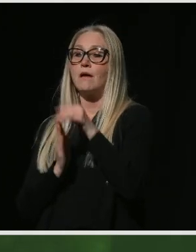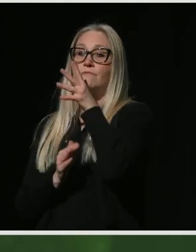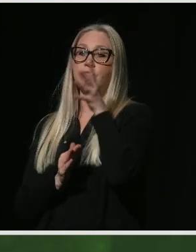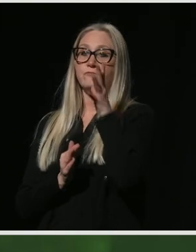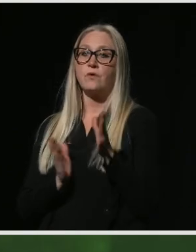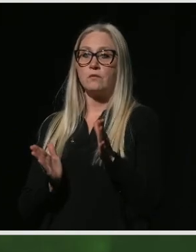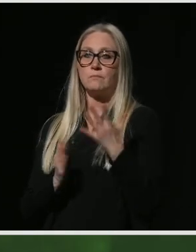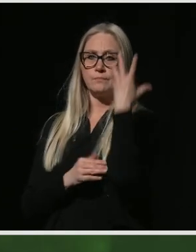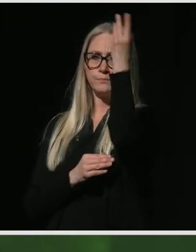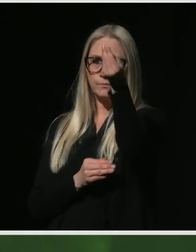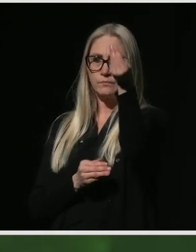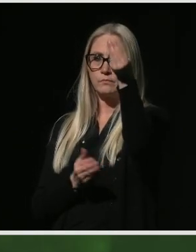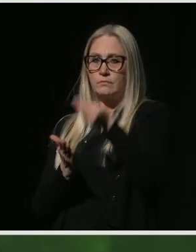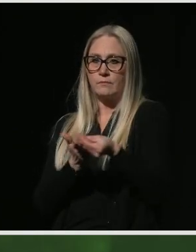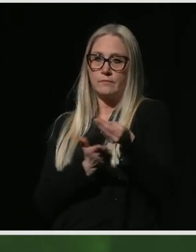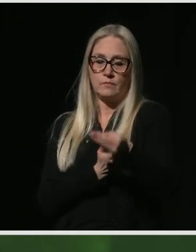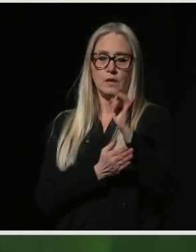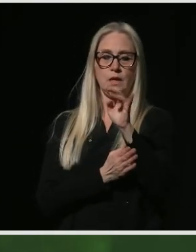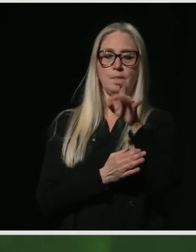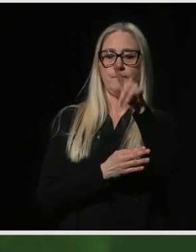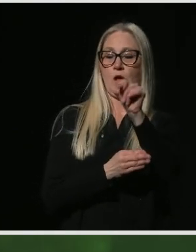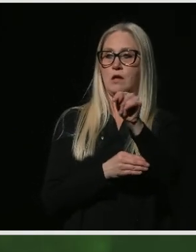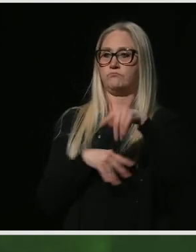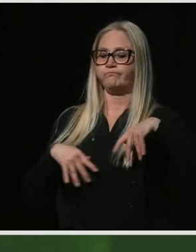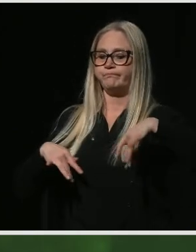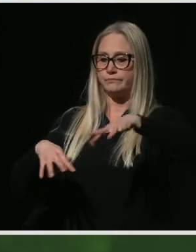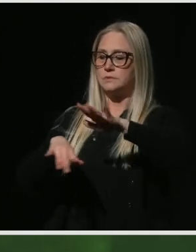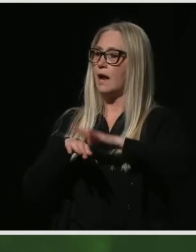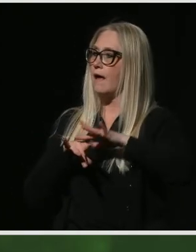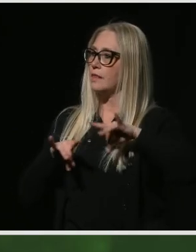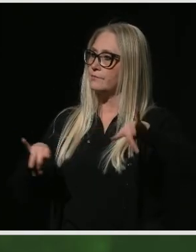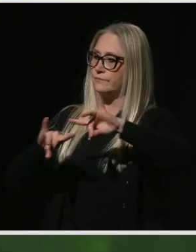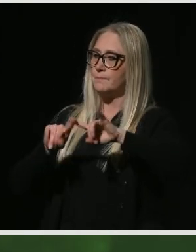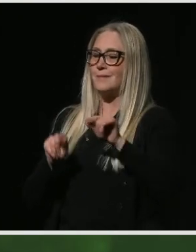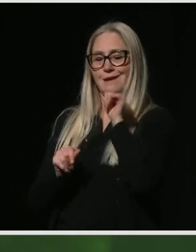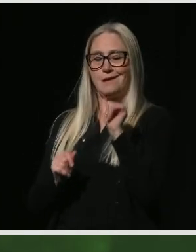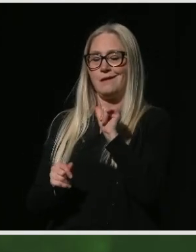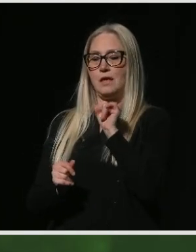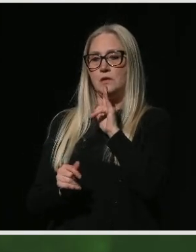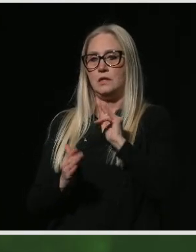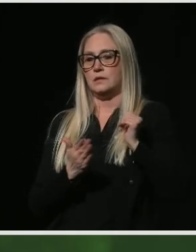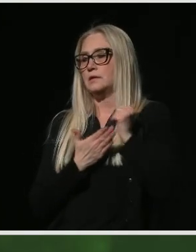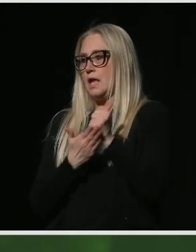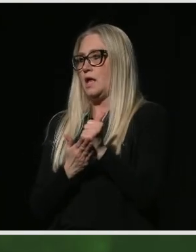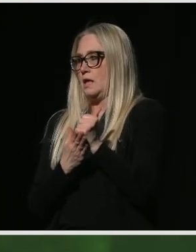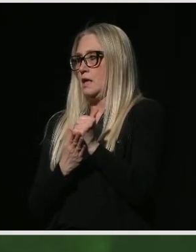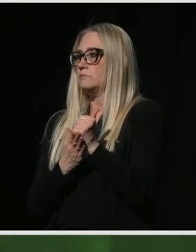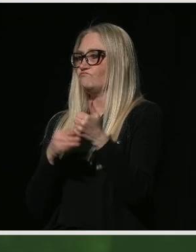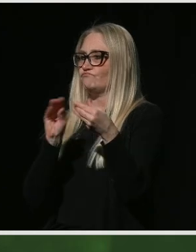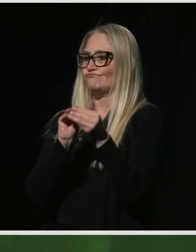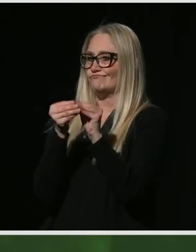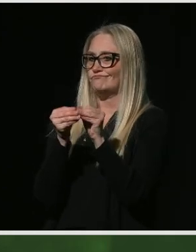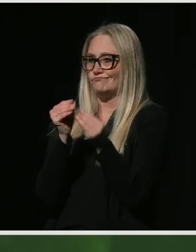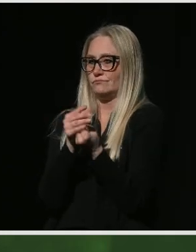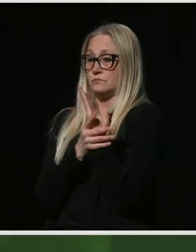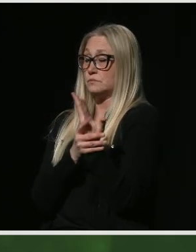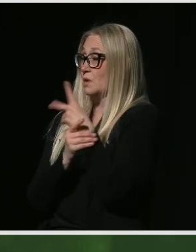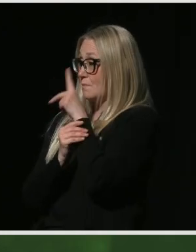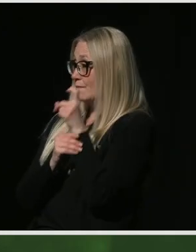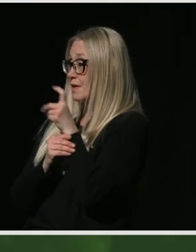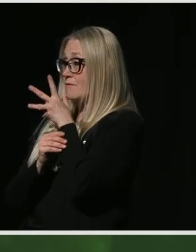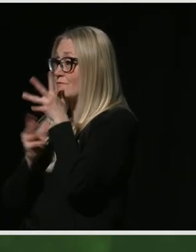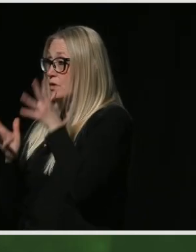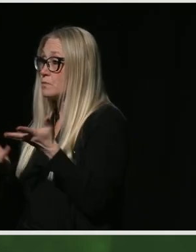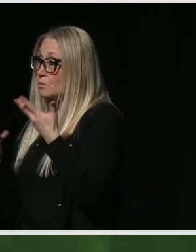out, they purchase the inputs, they apply it on their field, but they're not actually helping their yield. Is this because farmers want to waste time, money, and